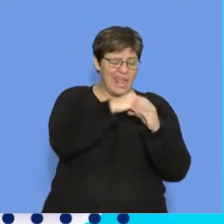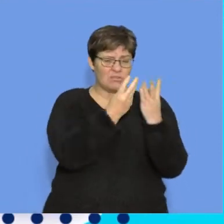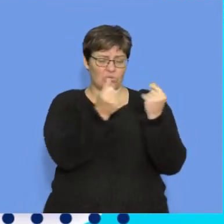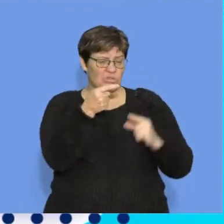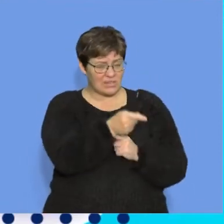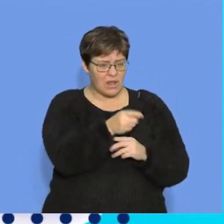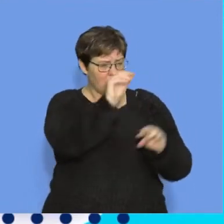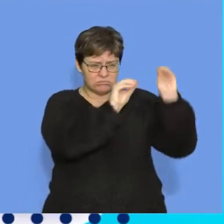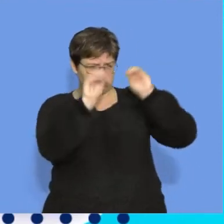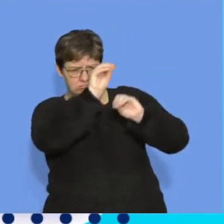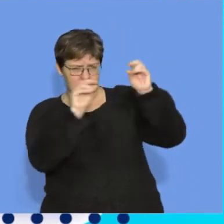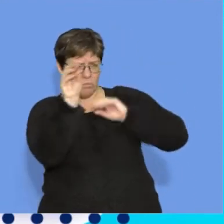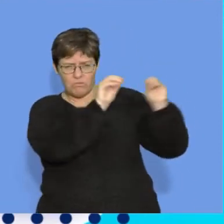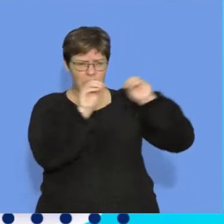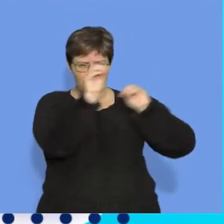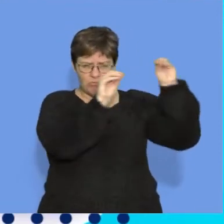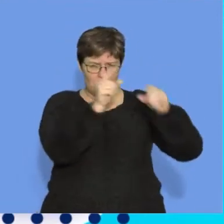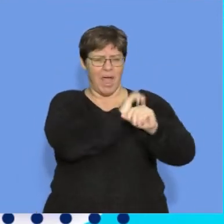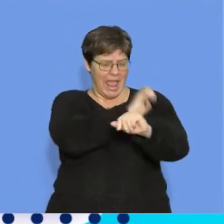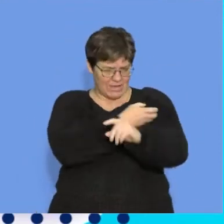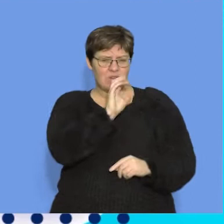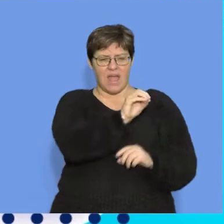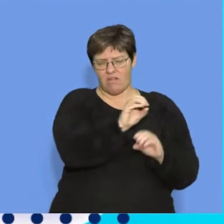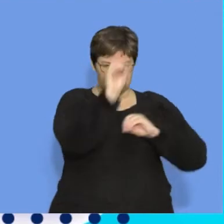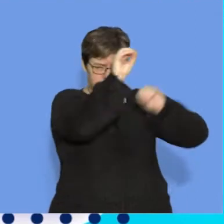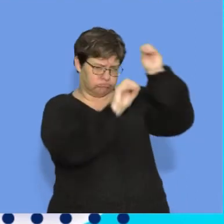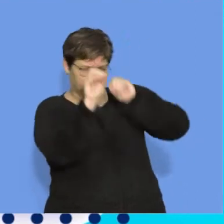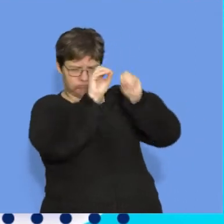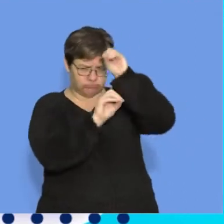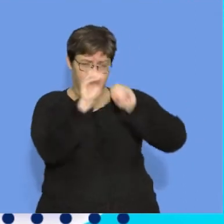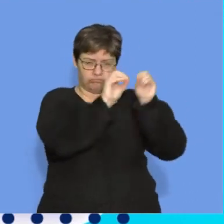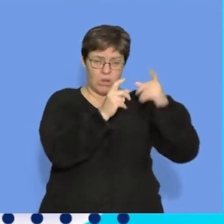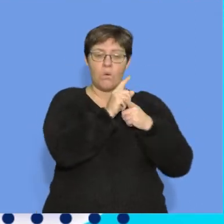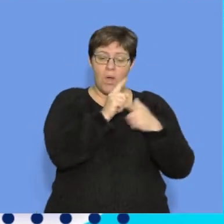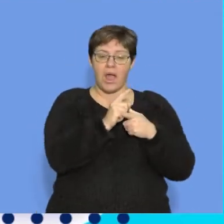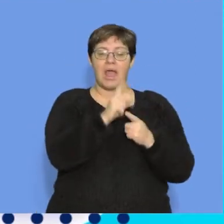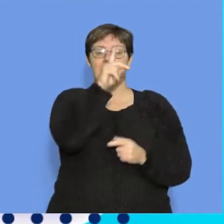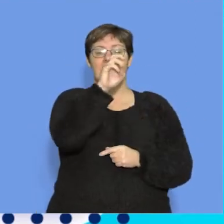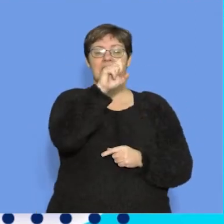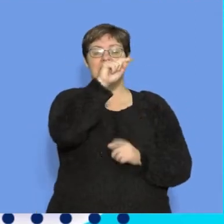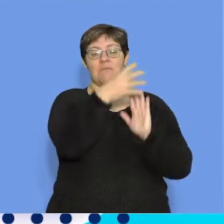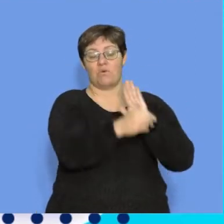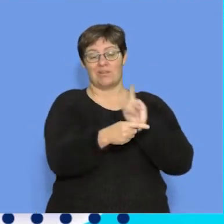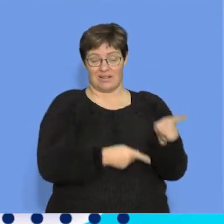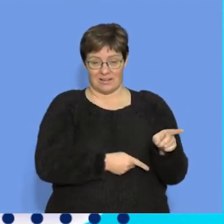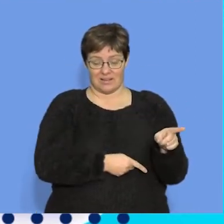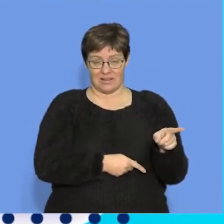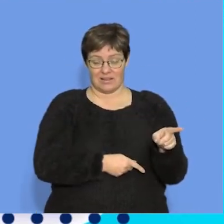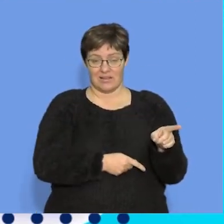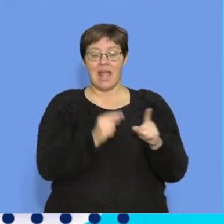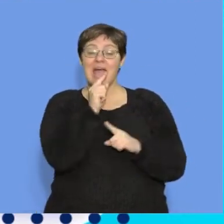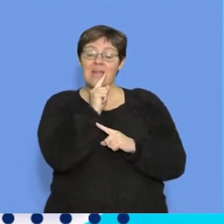They're moving around. They have energy. So because of the kinetic model. And what we're saying is